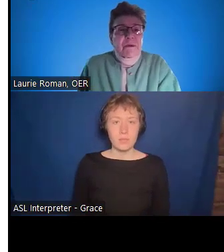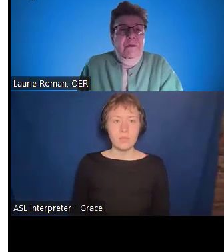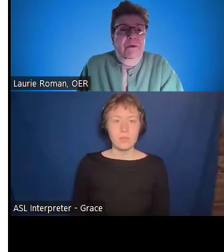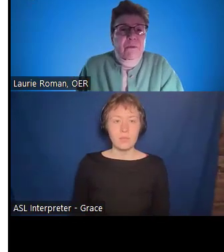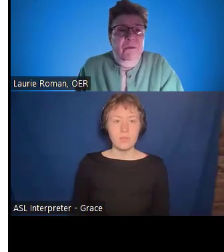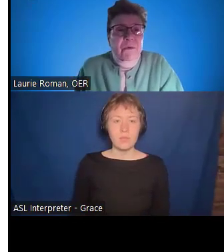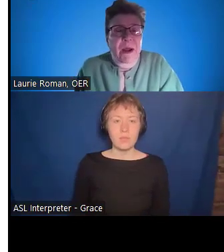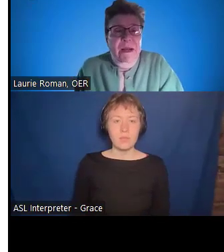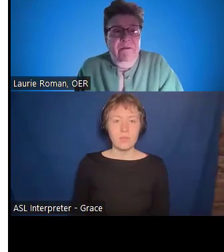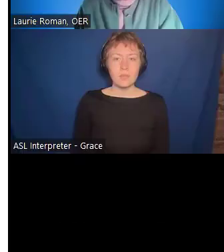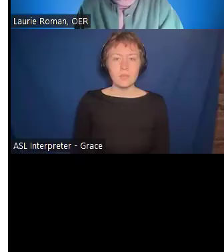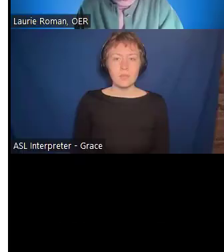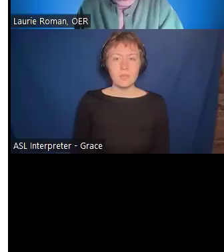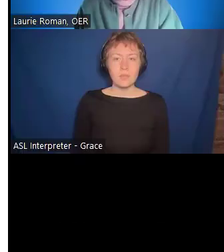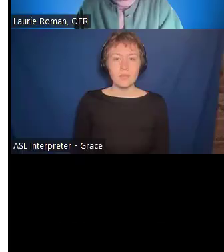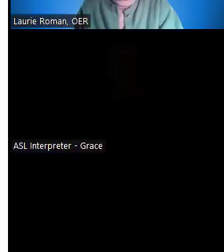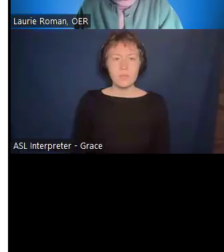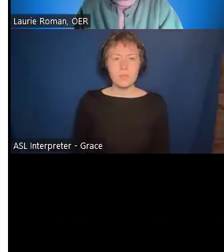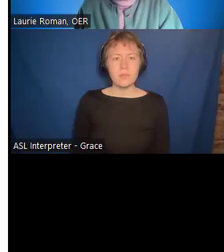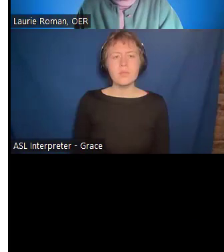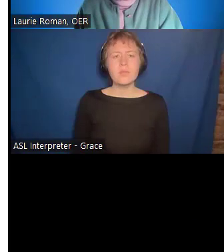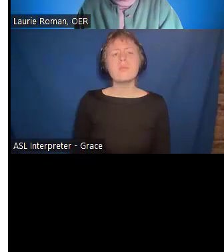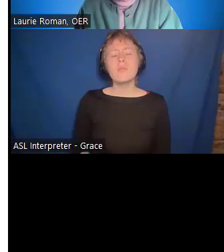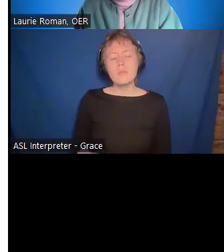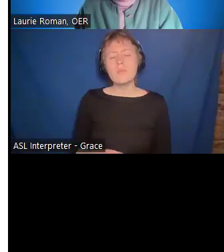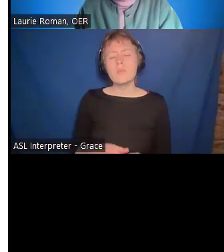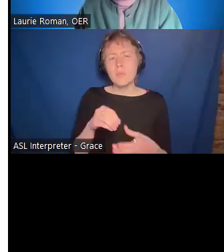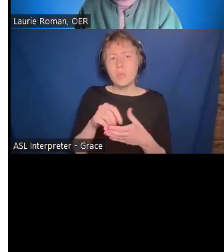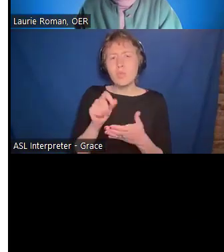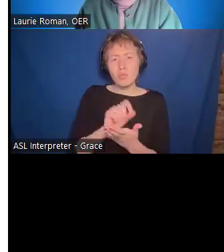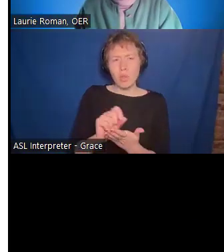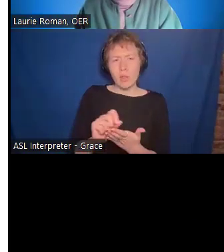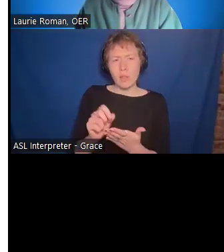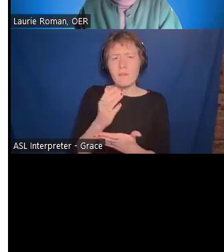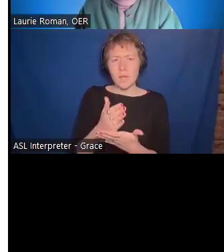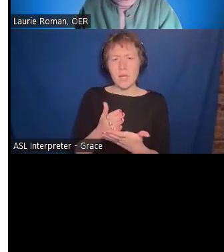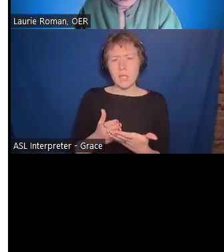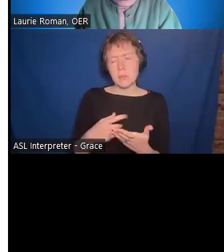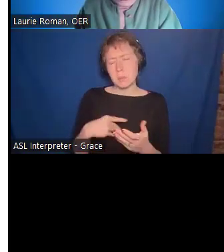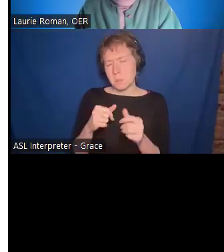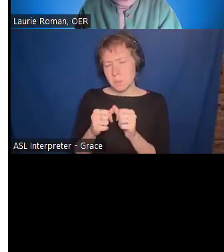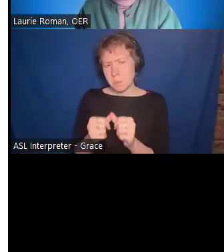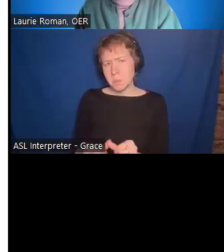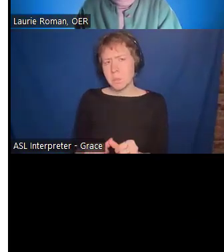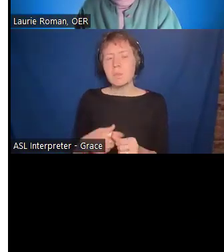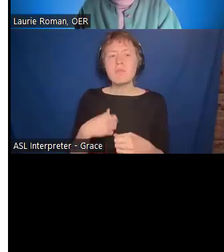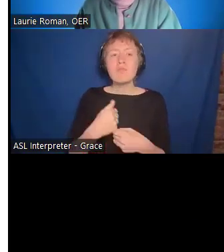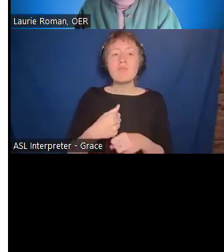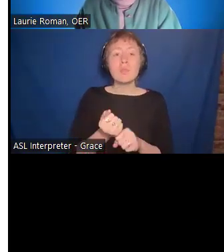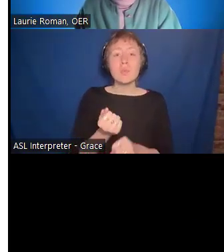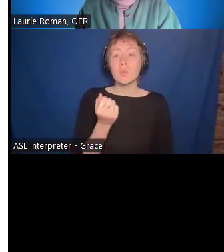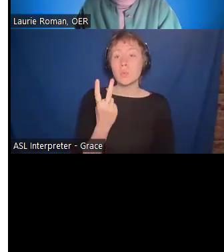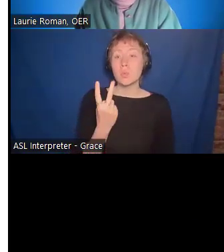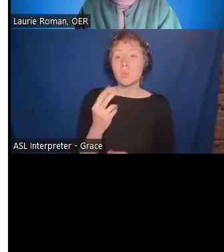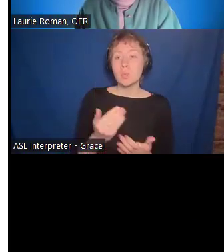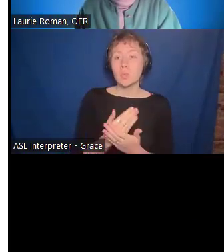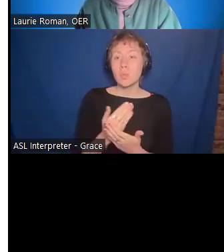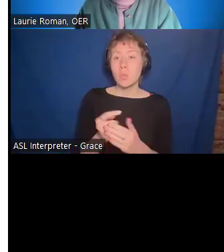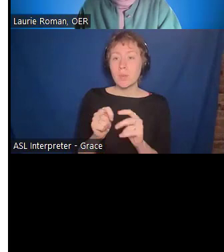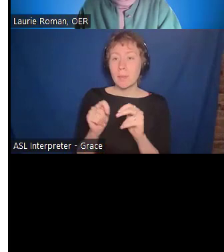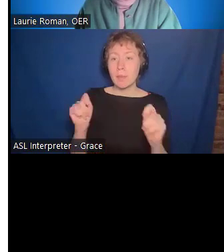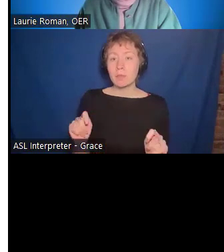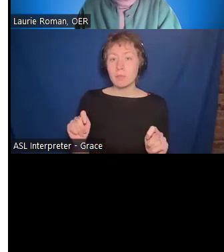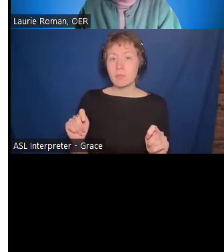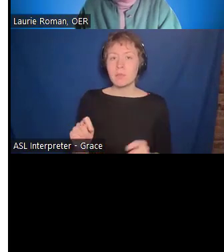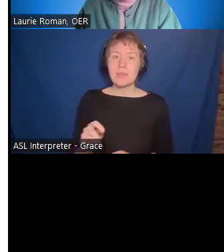So during the writing phase, again, continuing on, we have created 2 new templates,